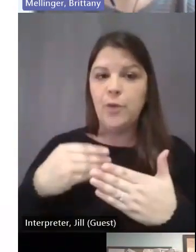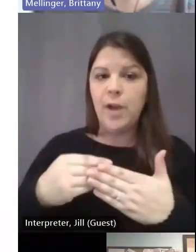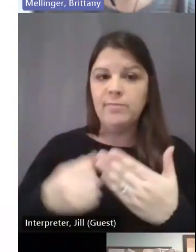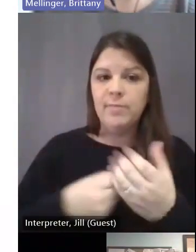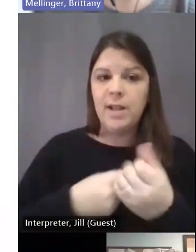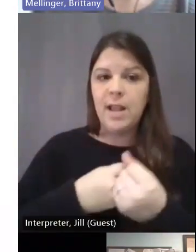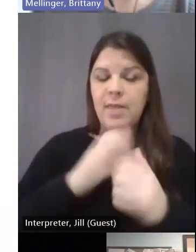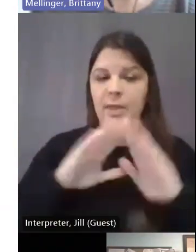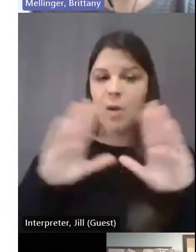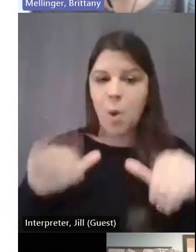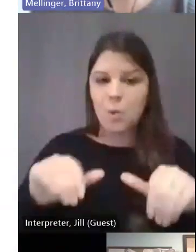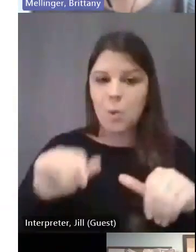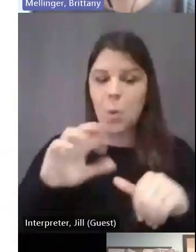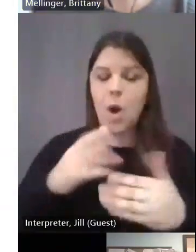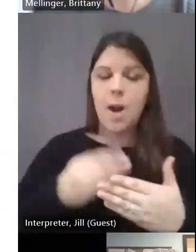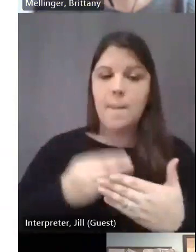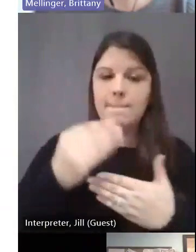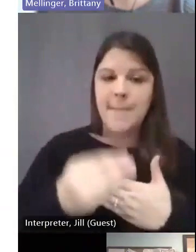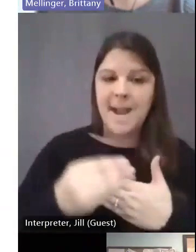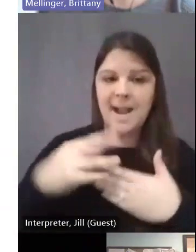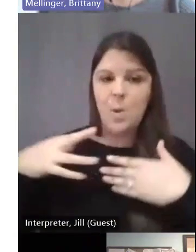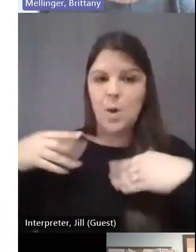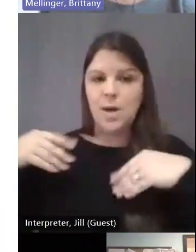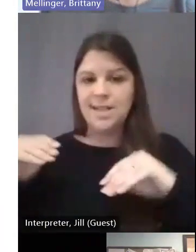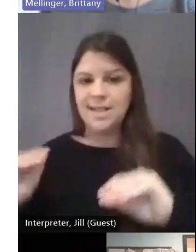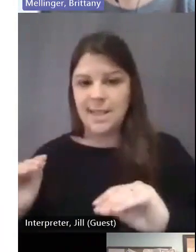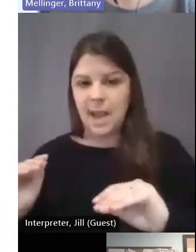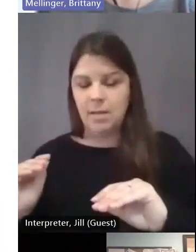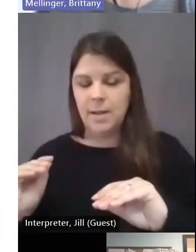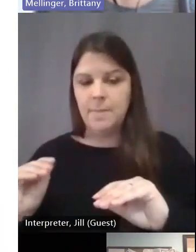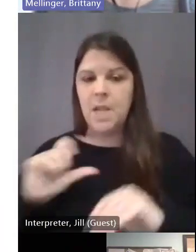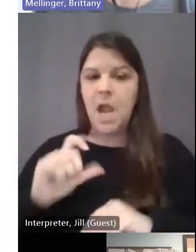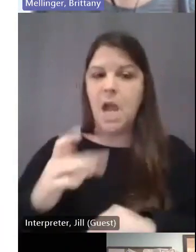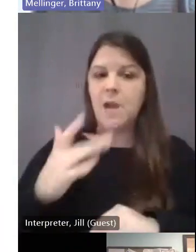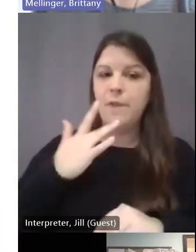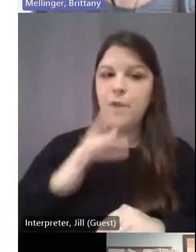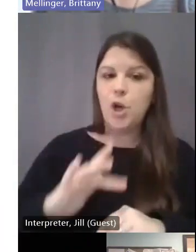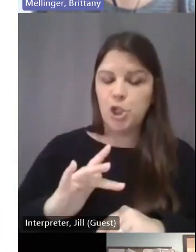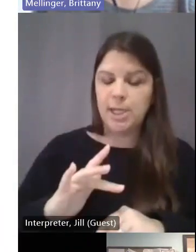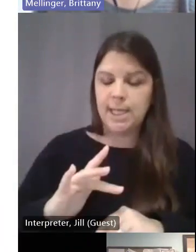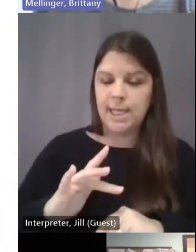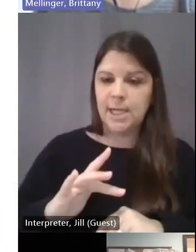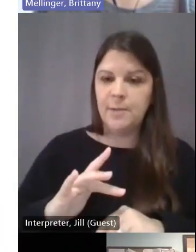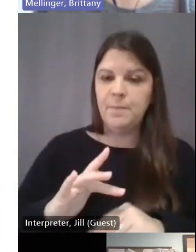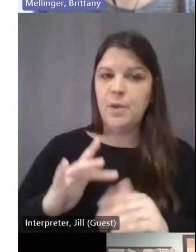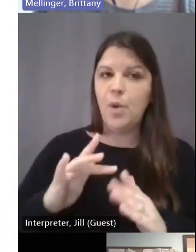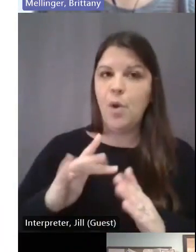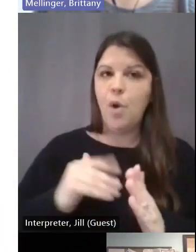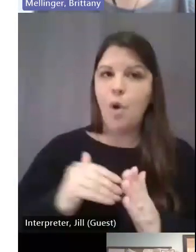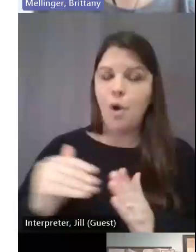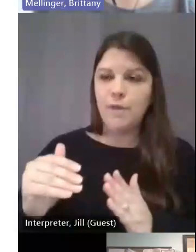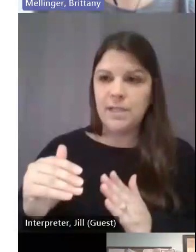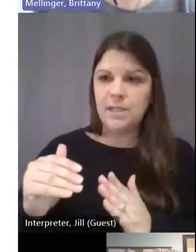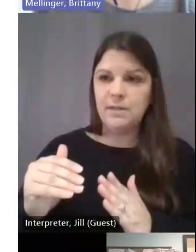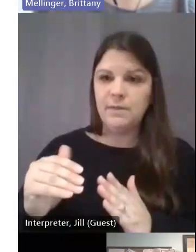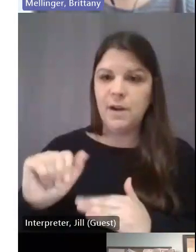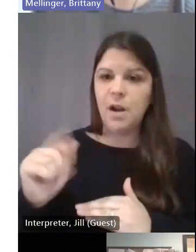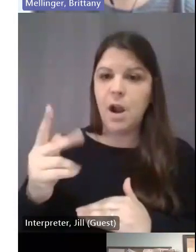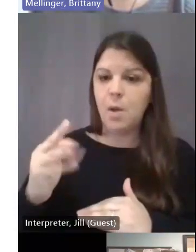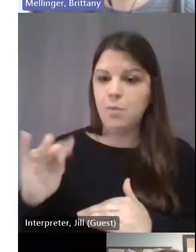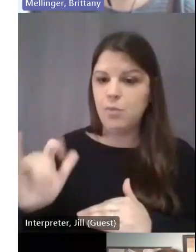or to buy or sell a property. And unfortunately, there have been a number of instances of appraisal